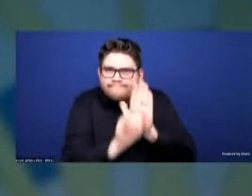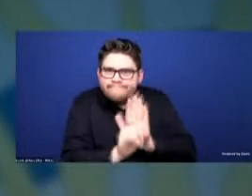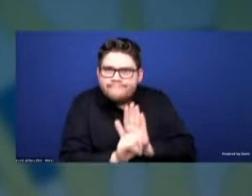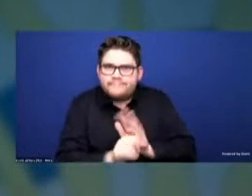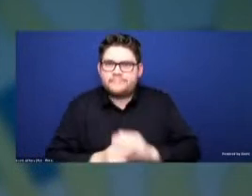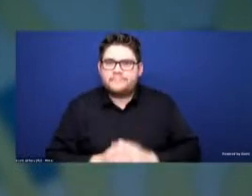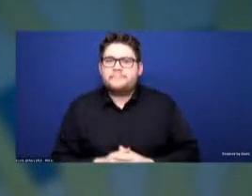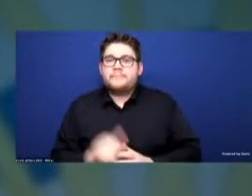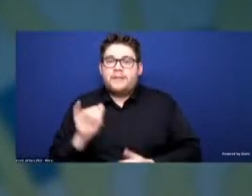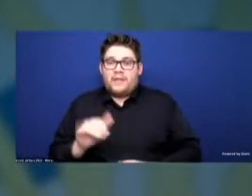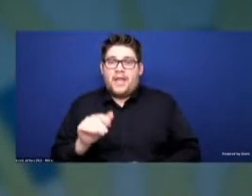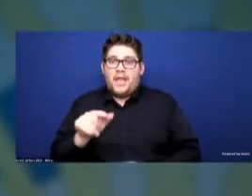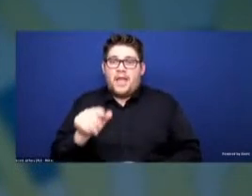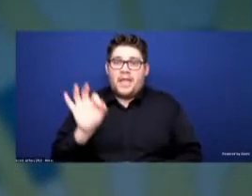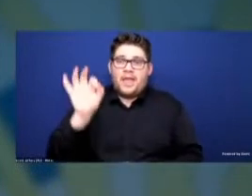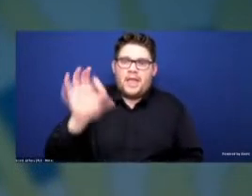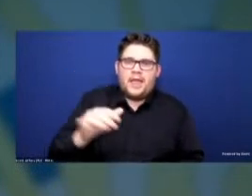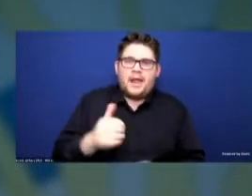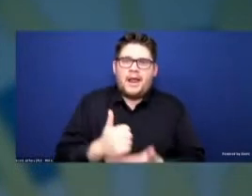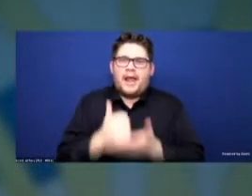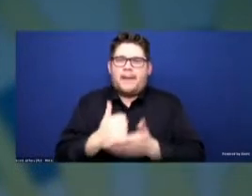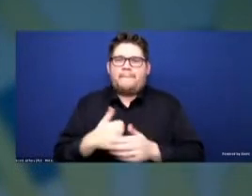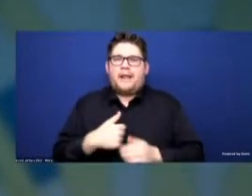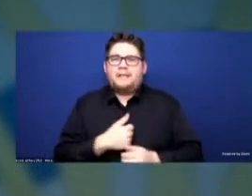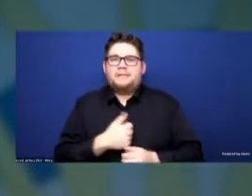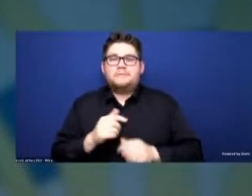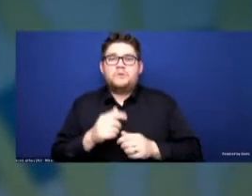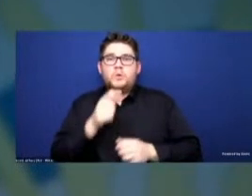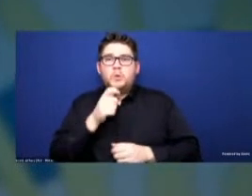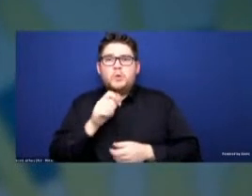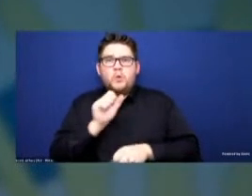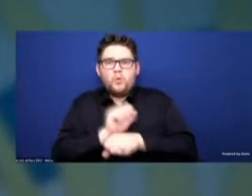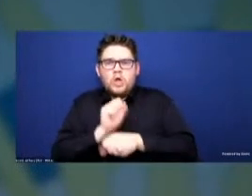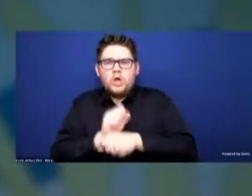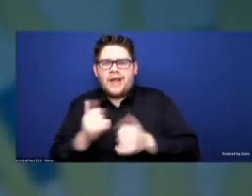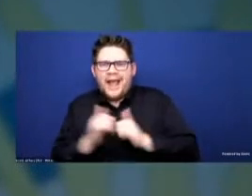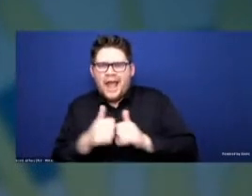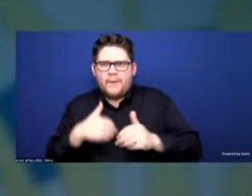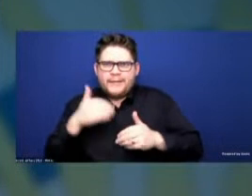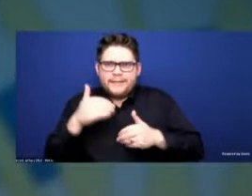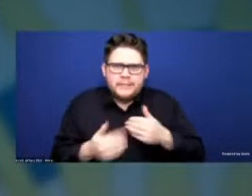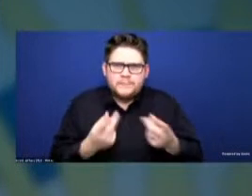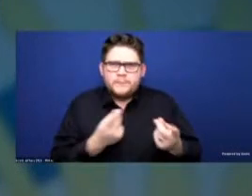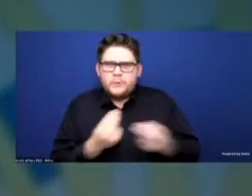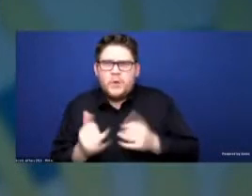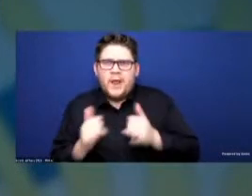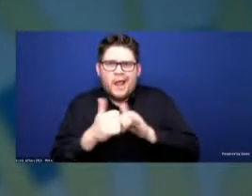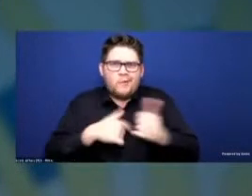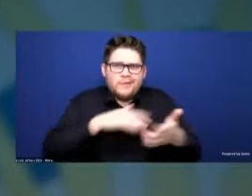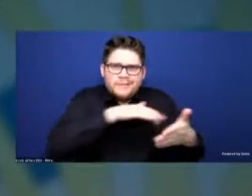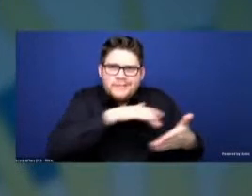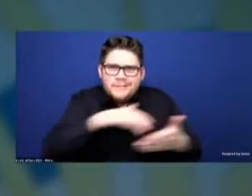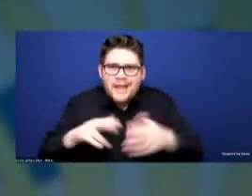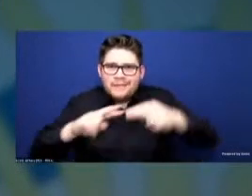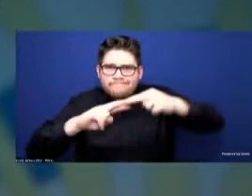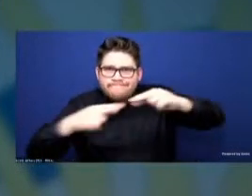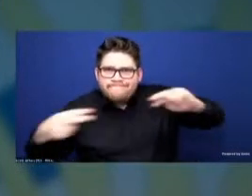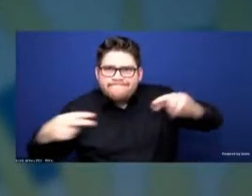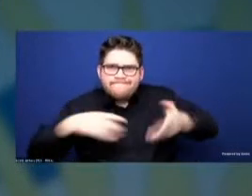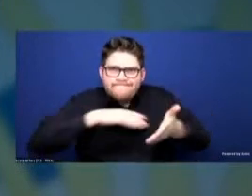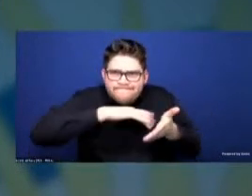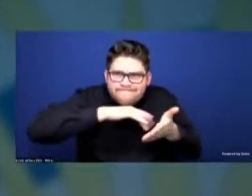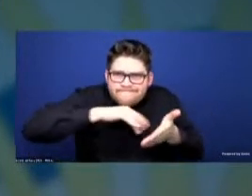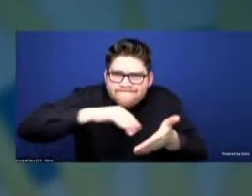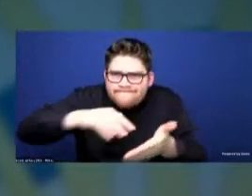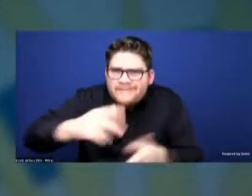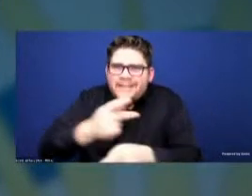for the future. And what will show up is this type of information in our weekly surveillance